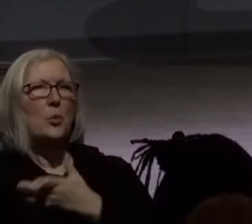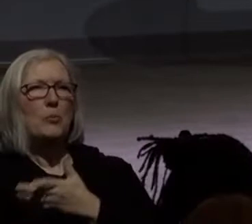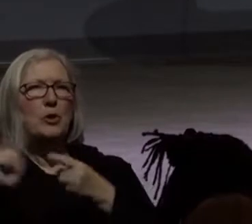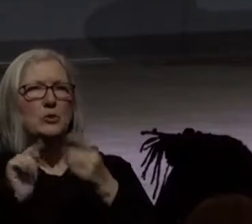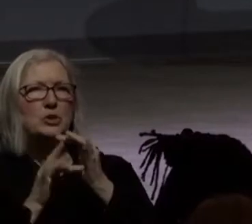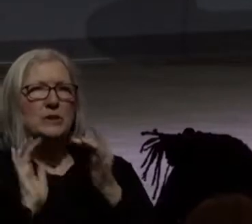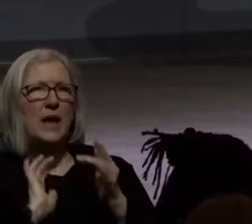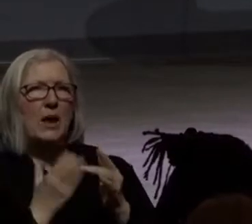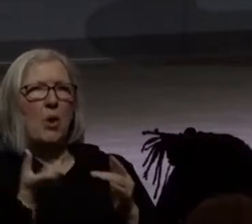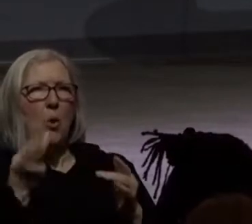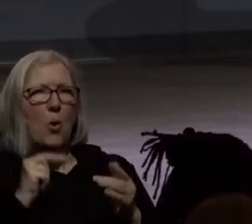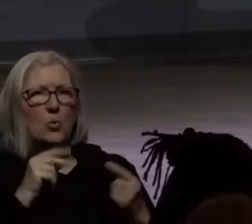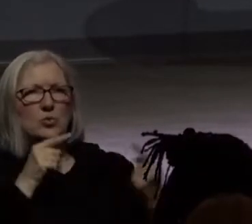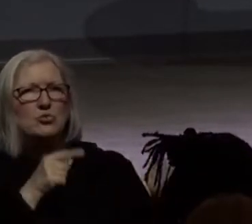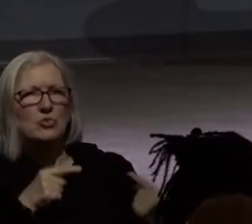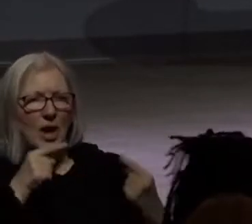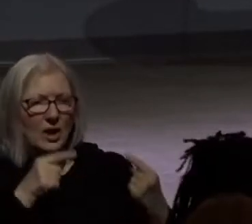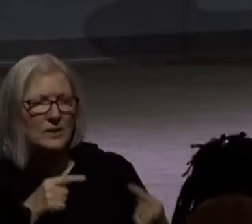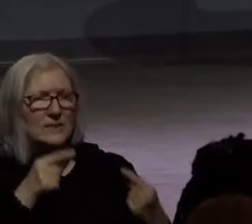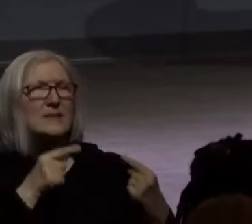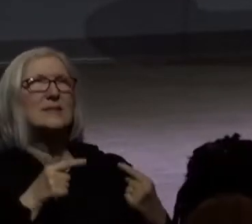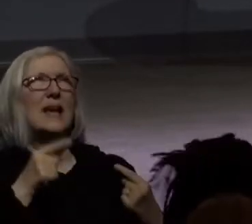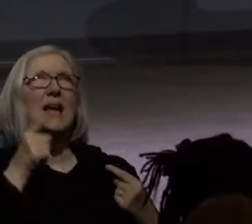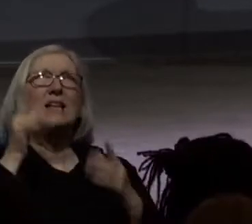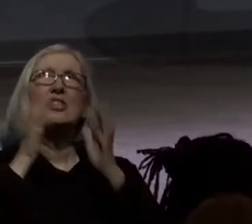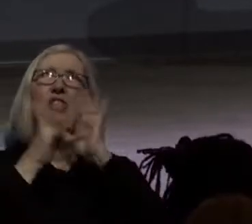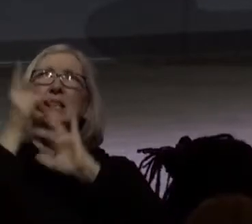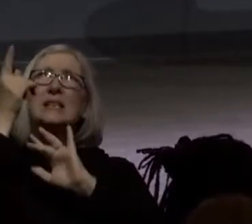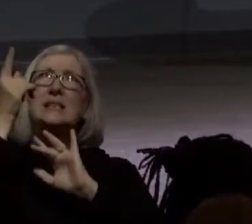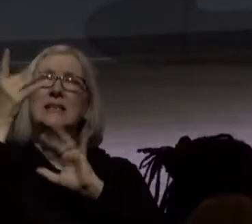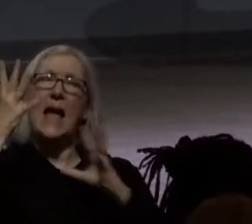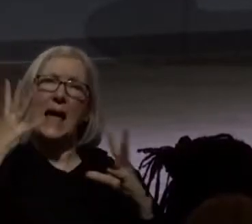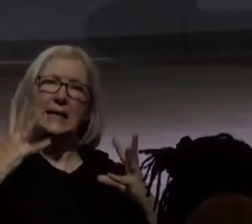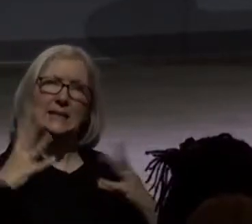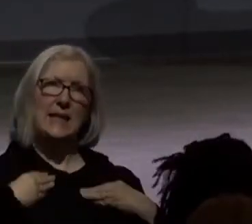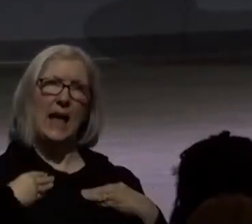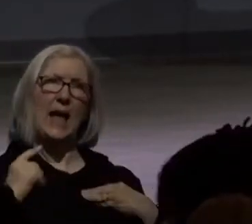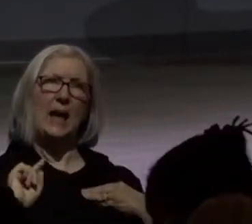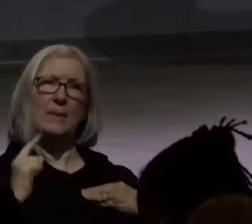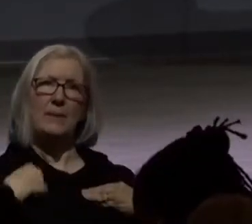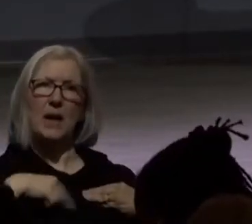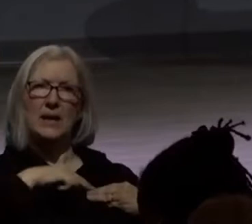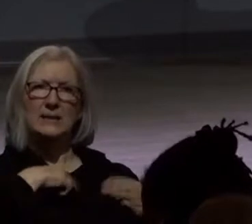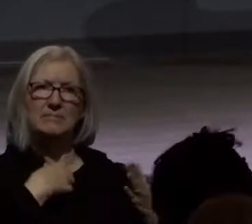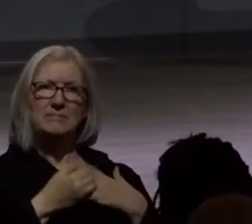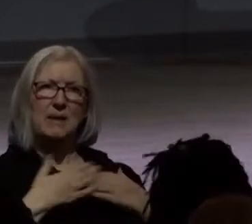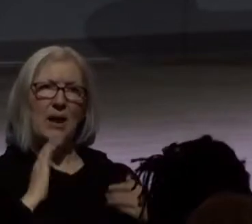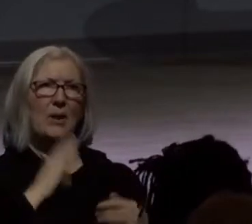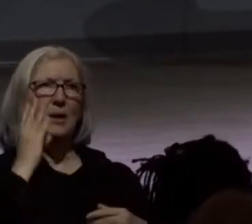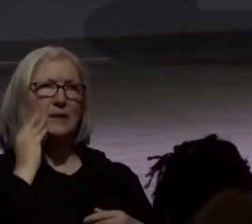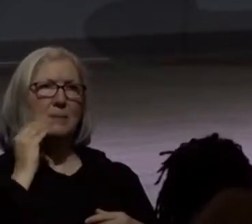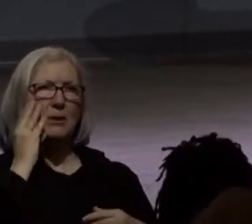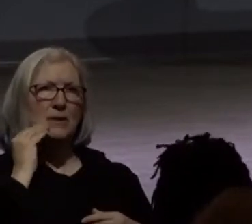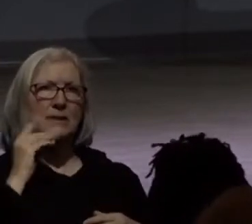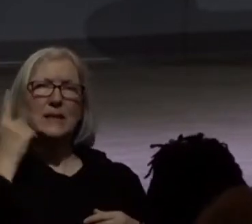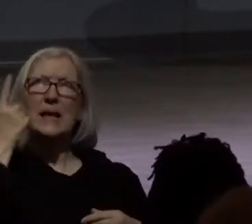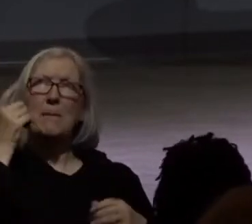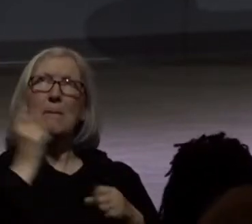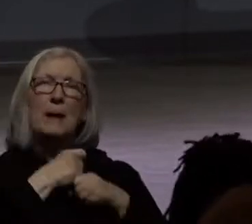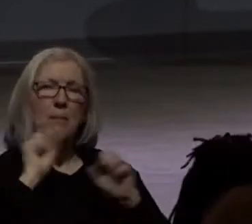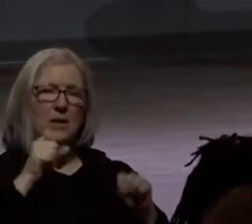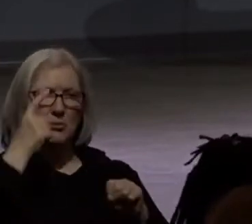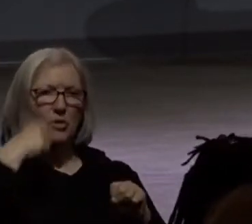looking like us. And he receives us at that place and makes possible a way home to the Father. So